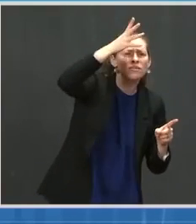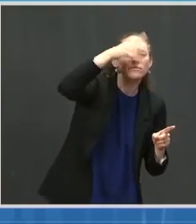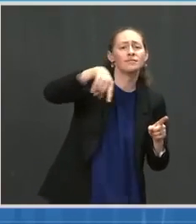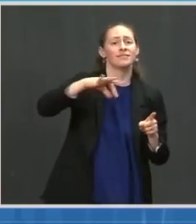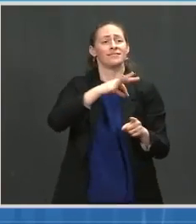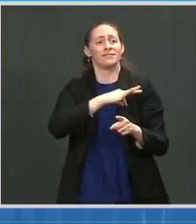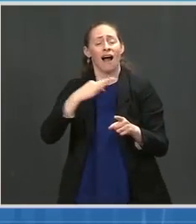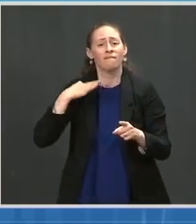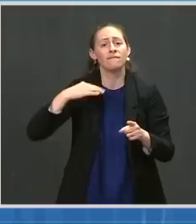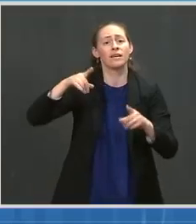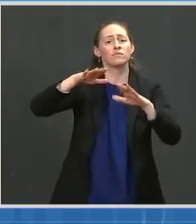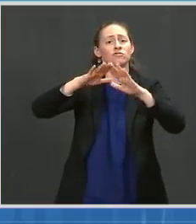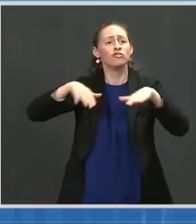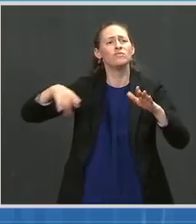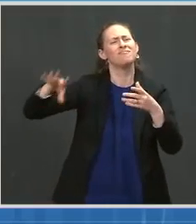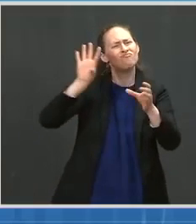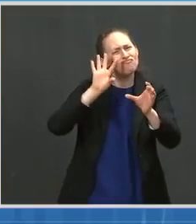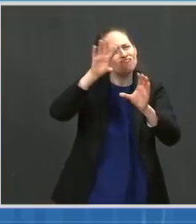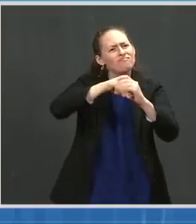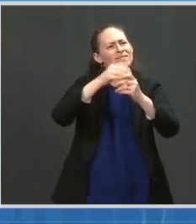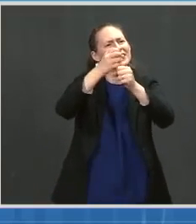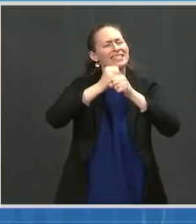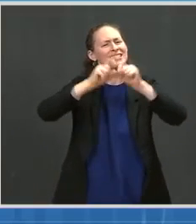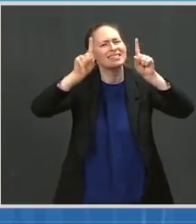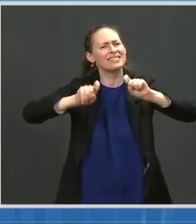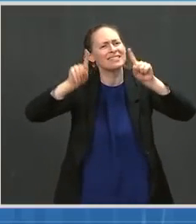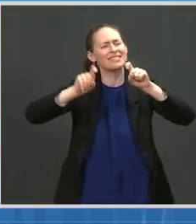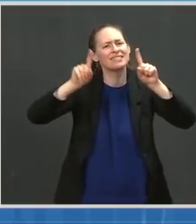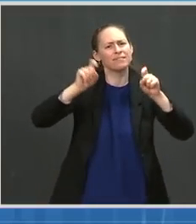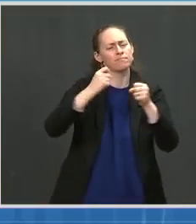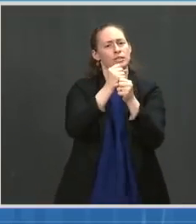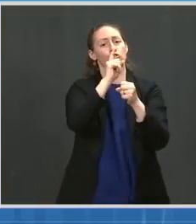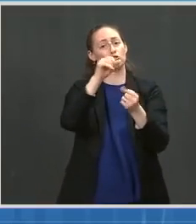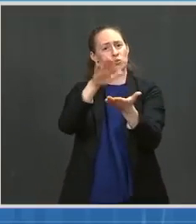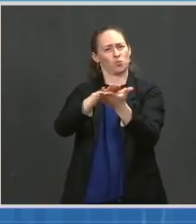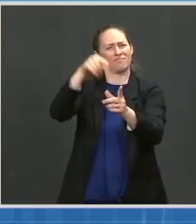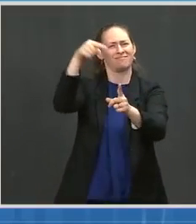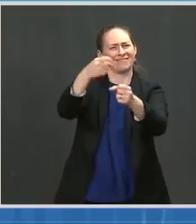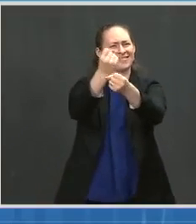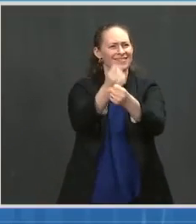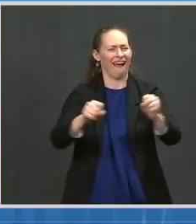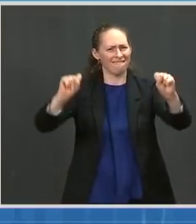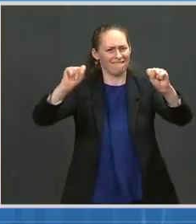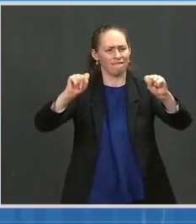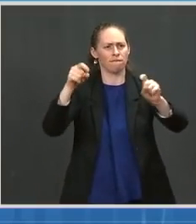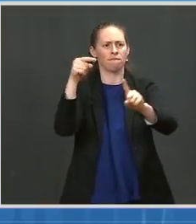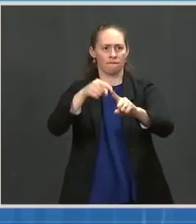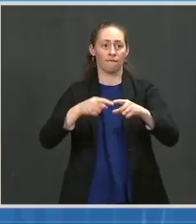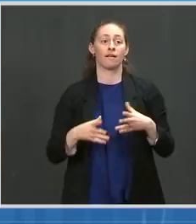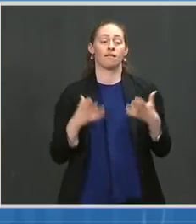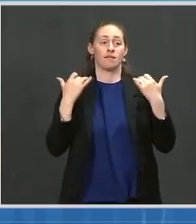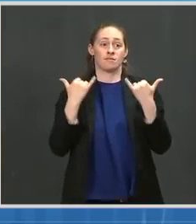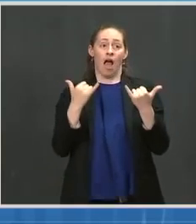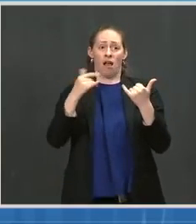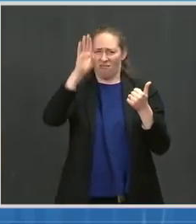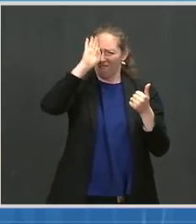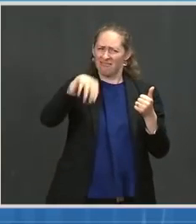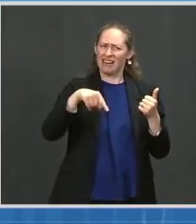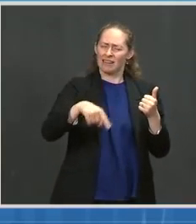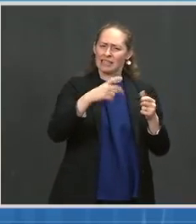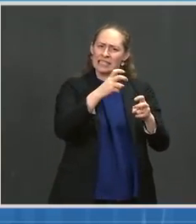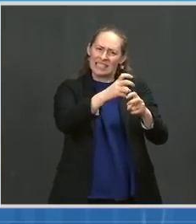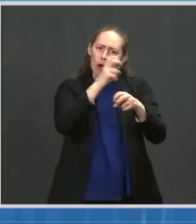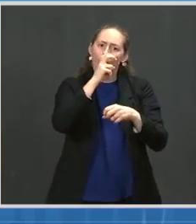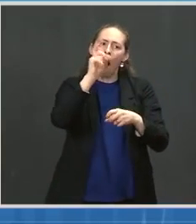and our staff safe in school. These initiatives, alongside with strict adherence to public health